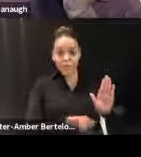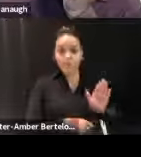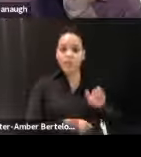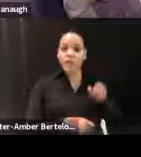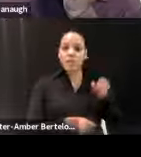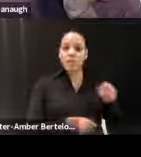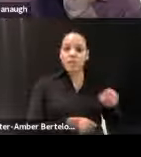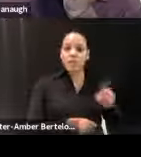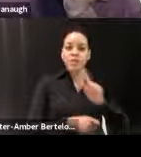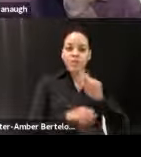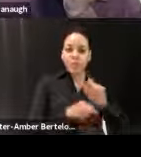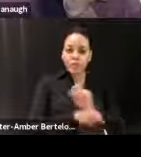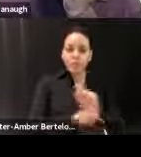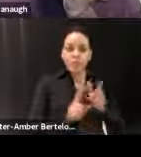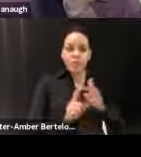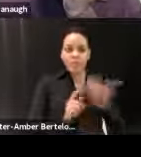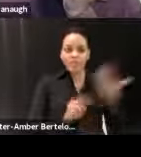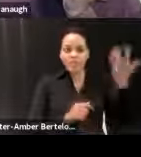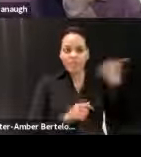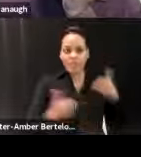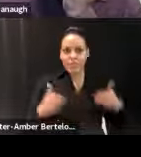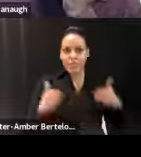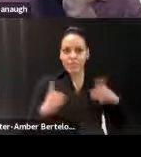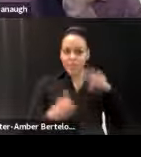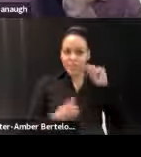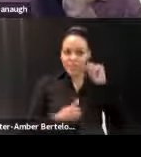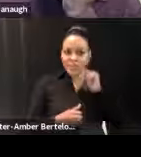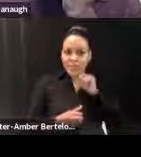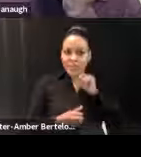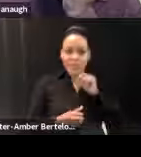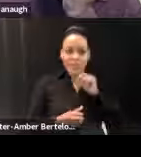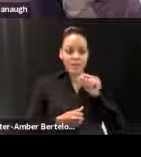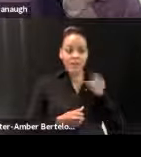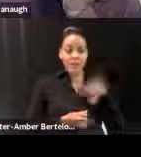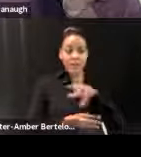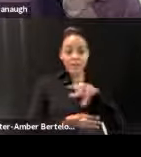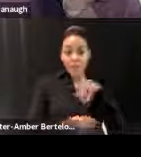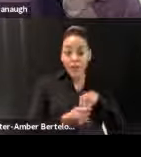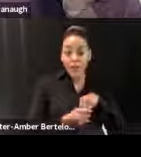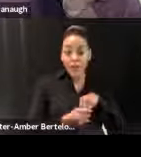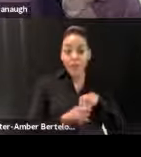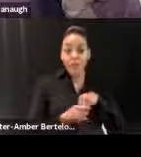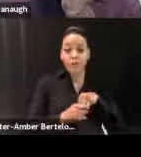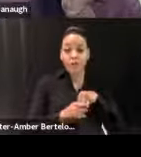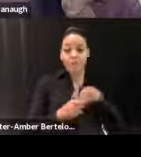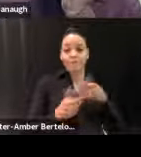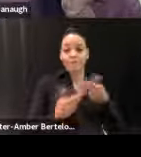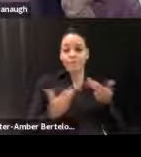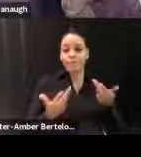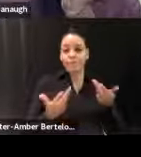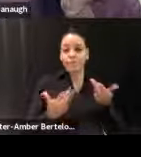teenagehood, was involved in pro-Black